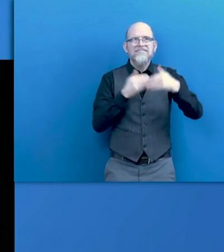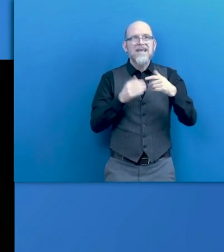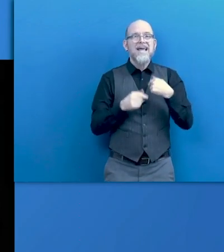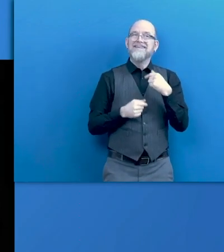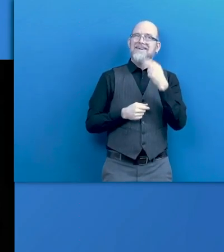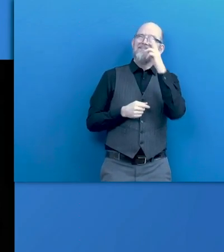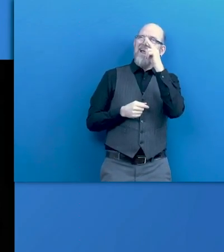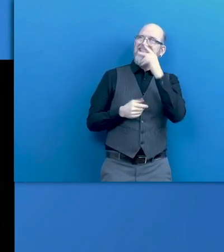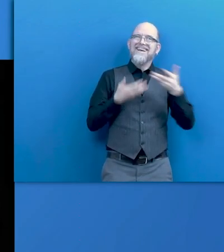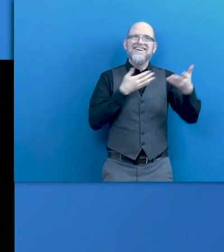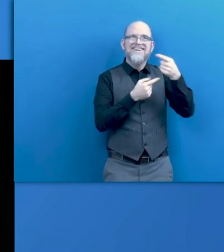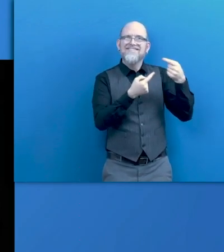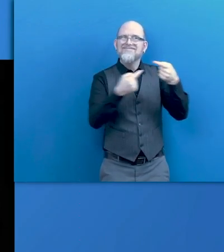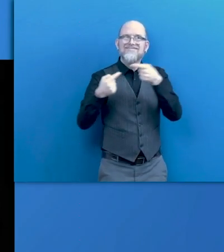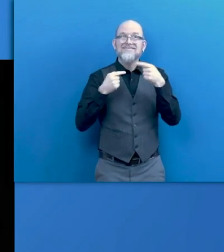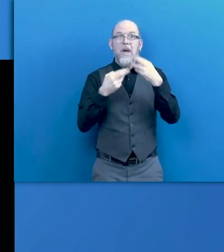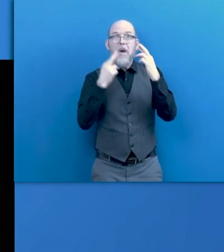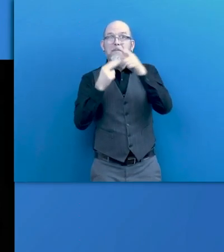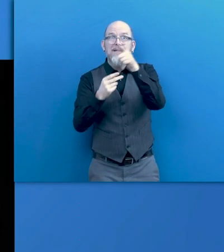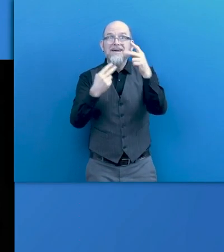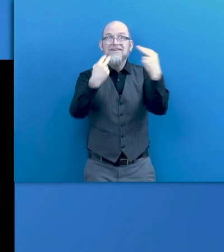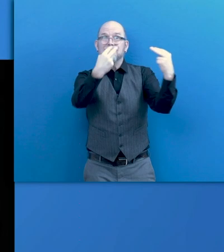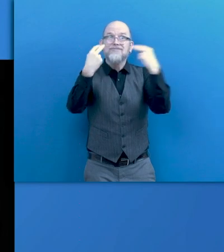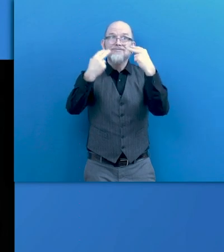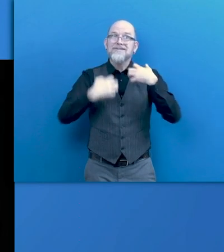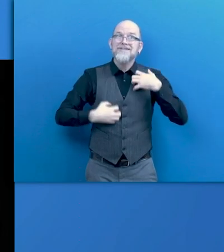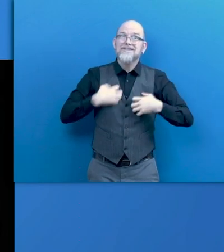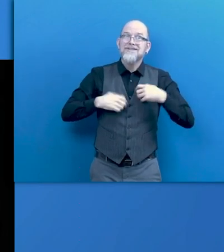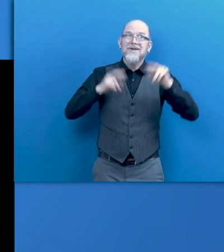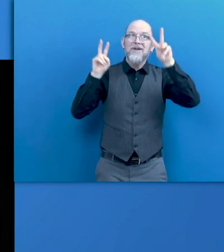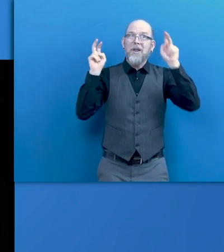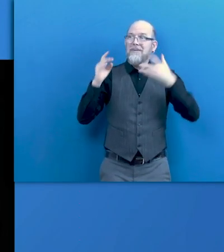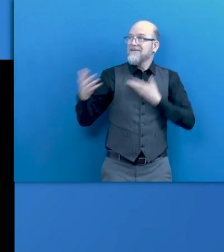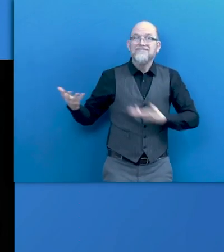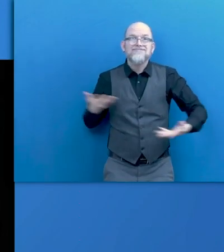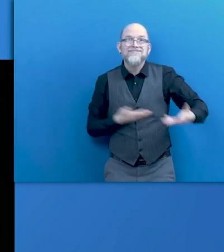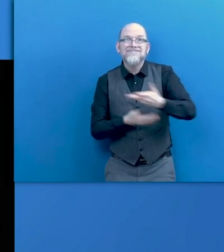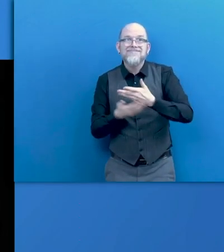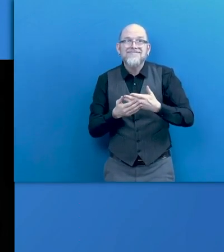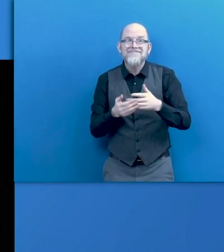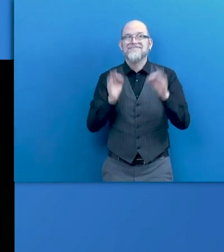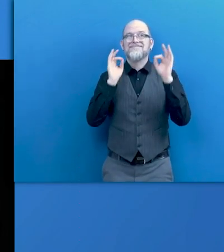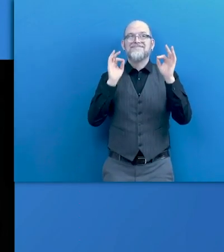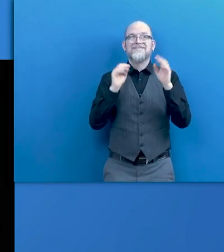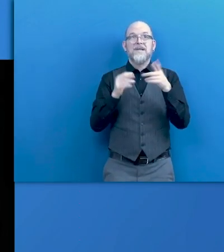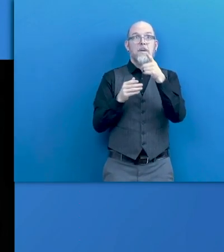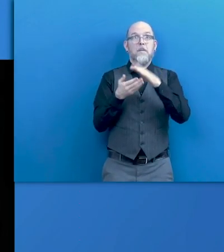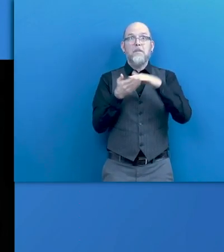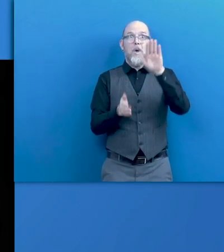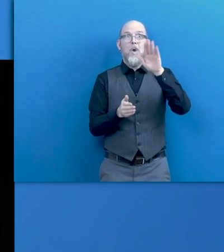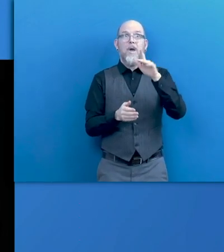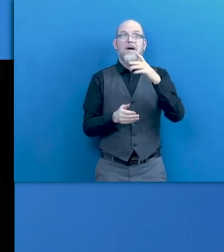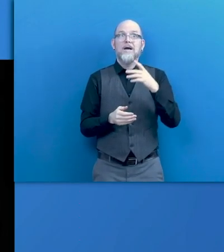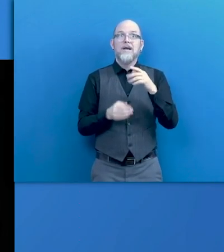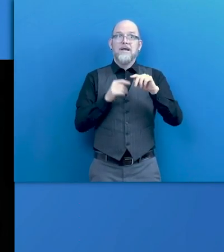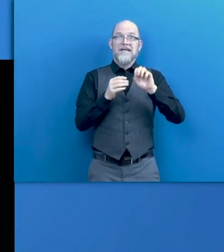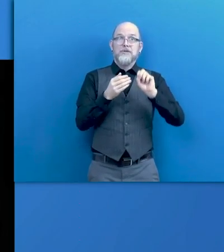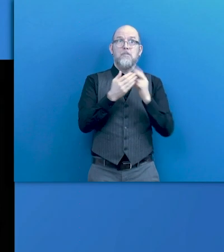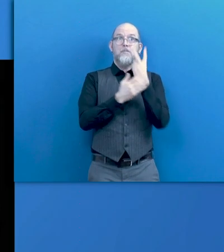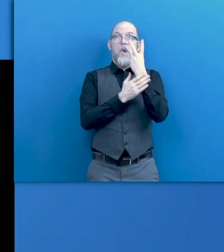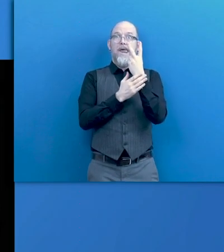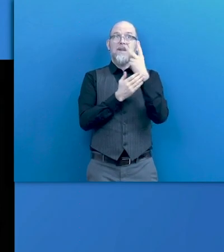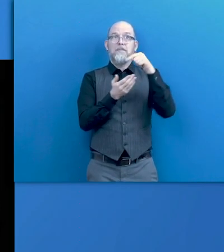I hope you guys too. I hope the audience enjoyed it. I think it's an exciting topic and there's more to it. All the latest at the Spawnpoint event in